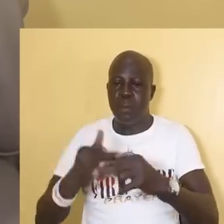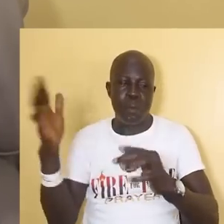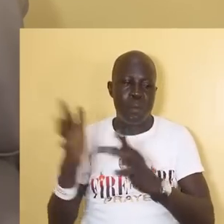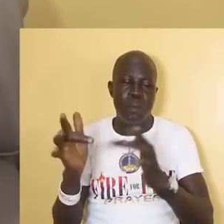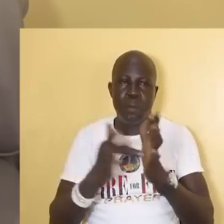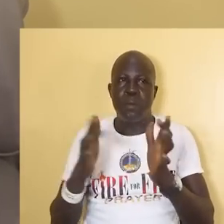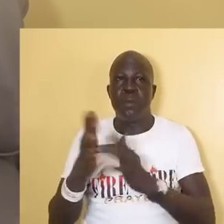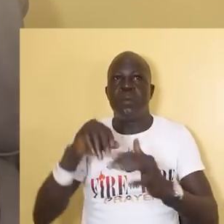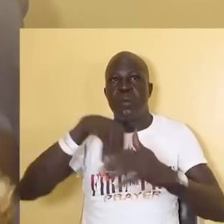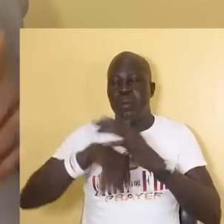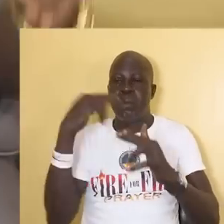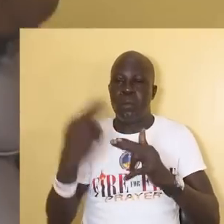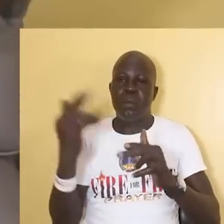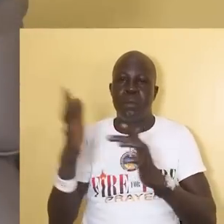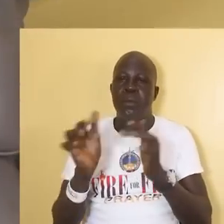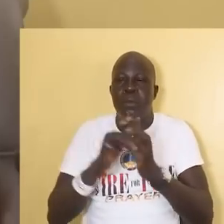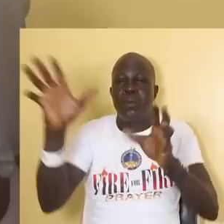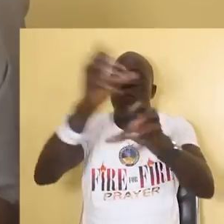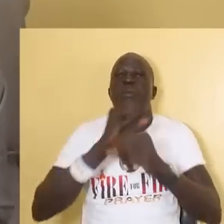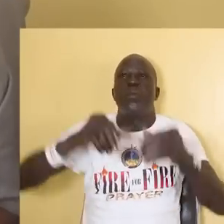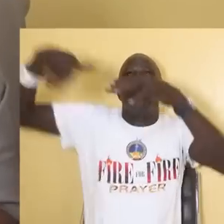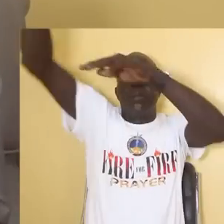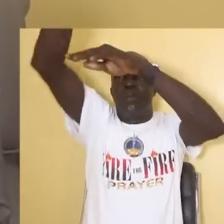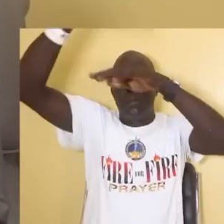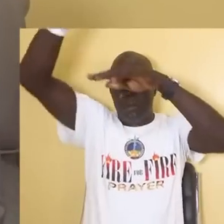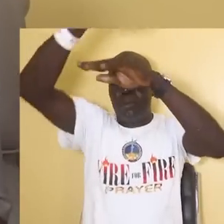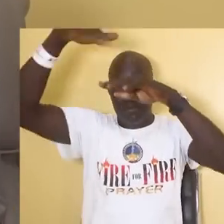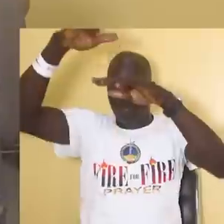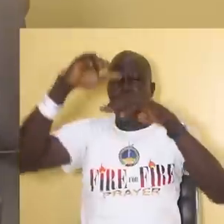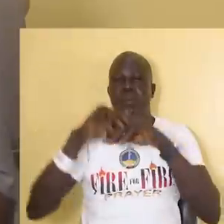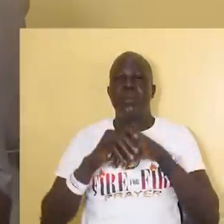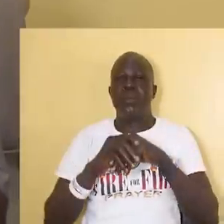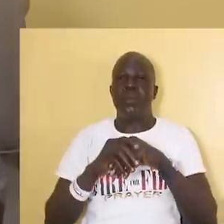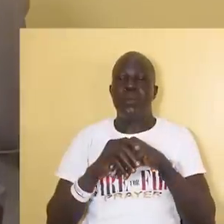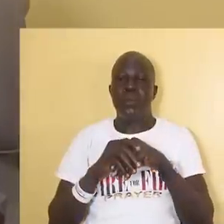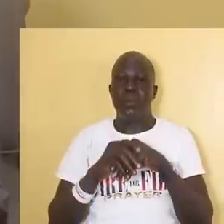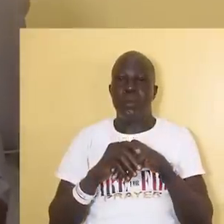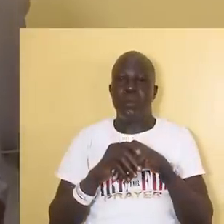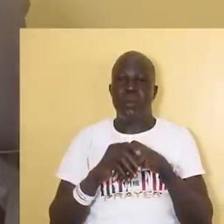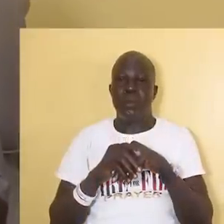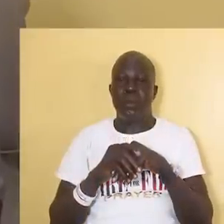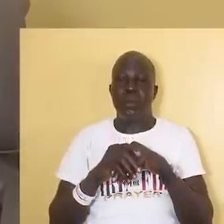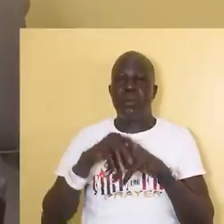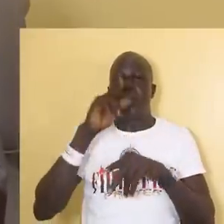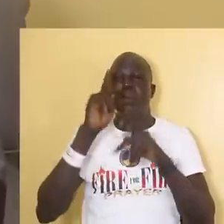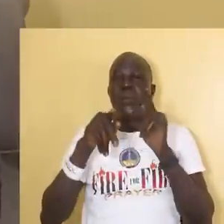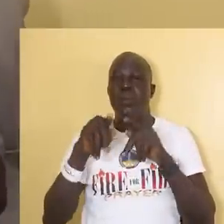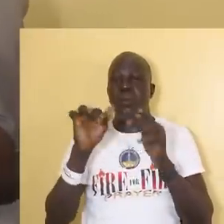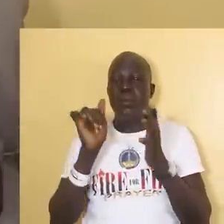fika sale? In the name of Jesus. What the okay? No one will get to the top. I want to do the Lord.